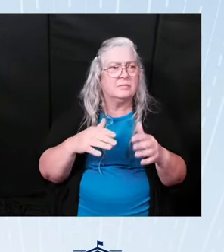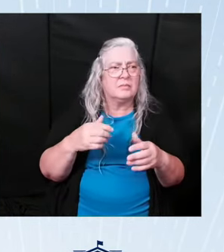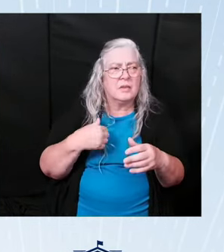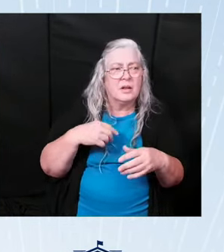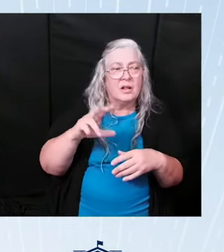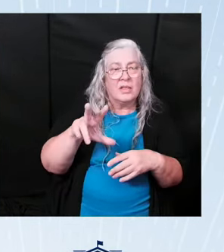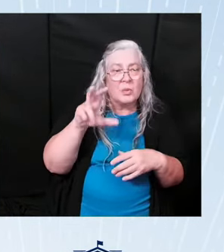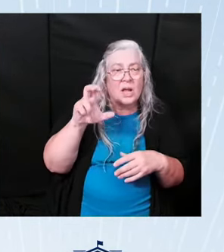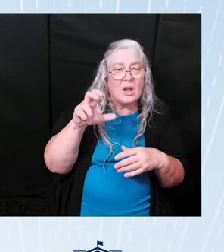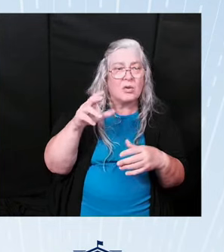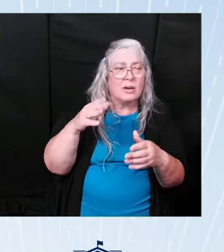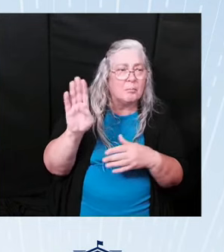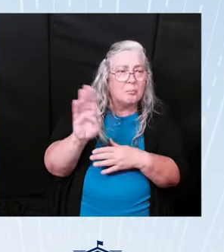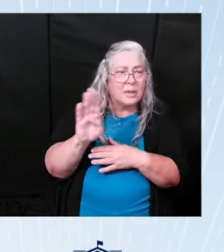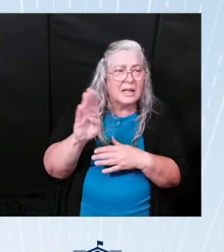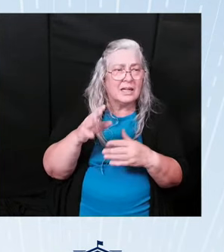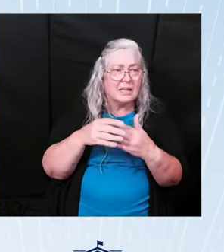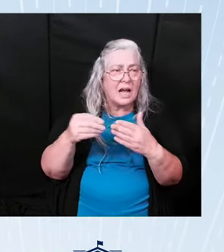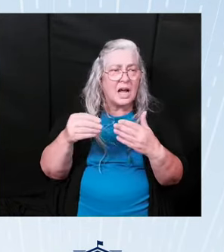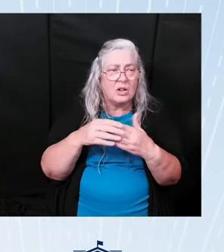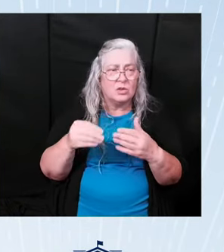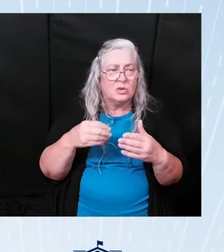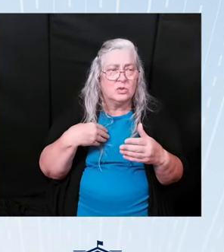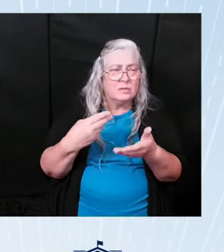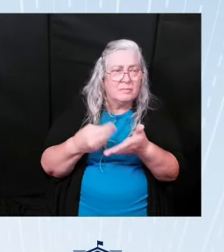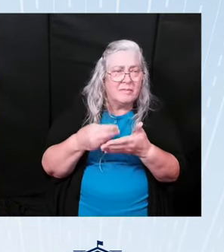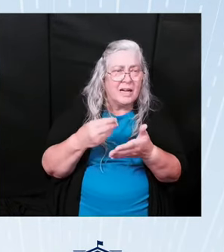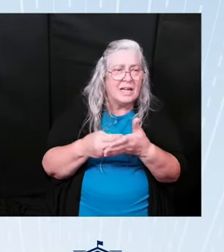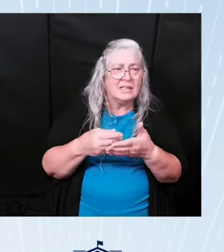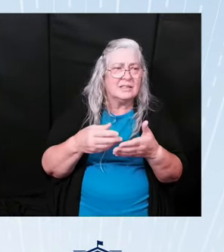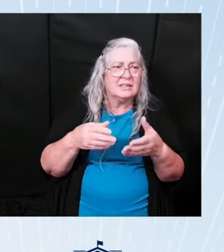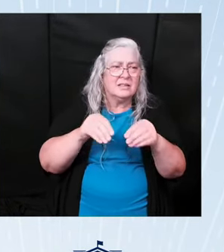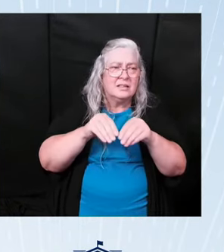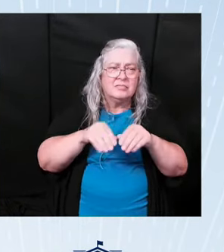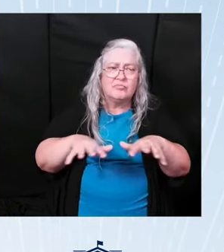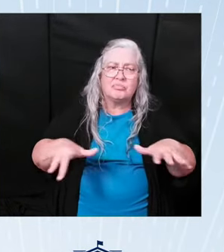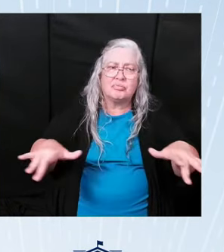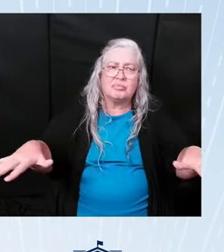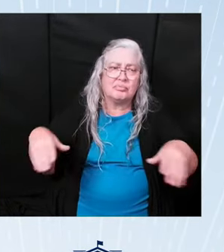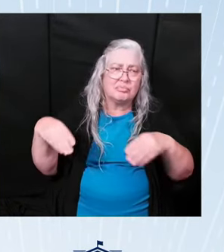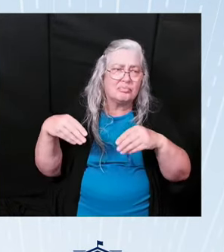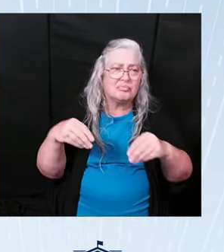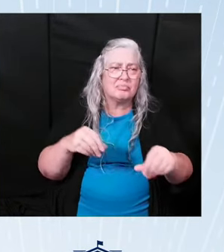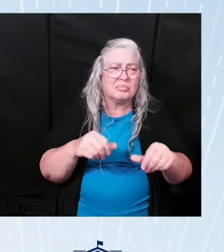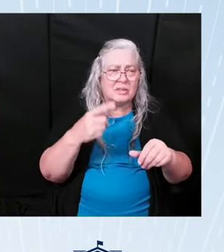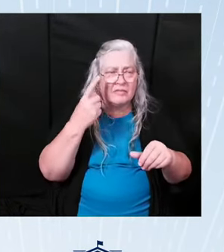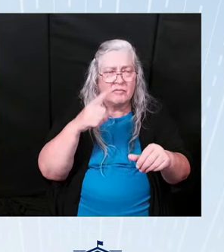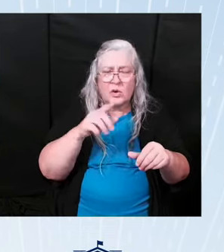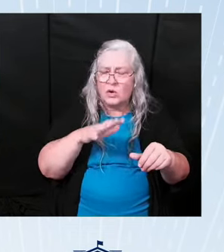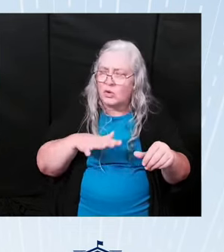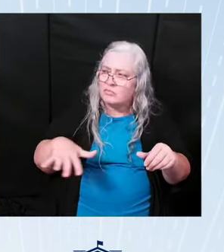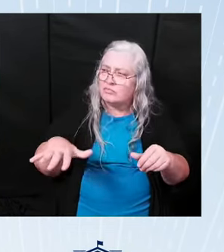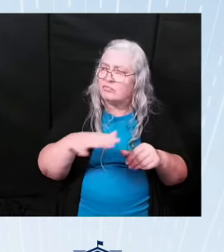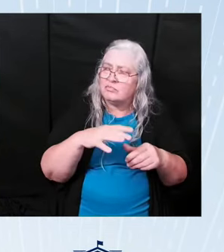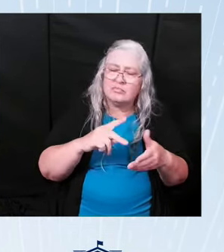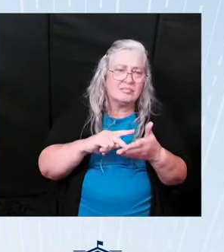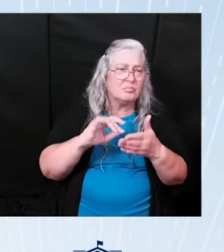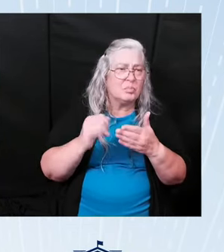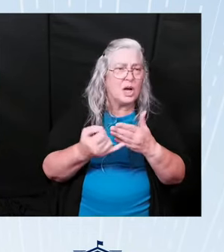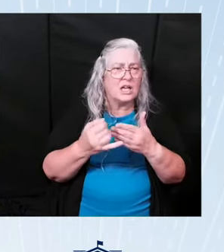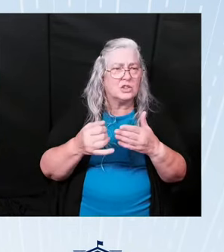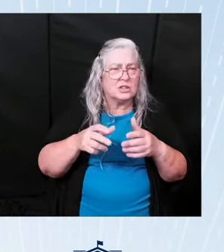are underway and in some level of formation in the country that are reaching over 4,500 counties. 99% of the counties in America